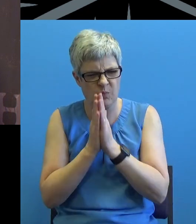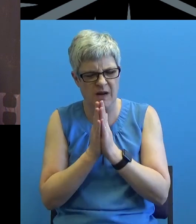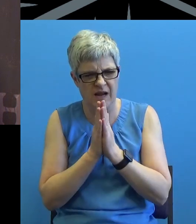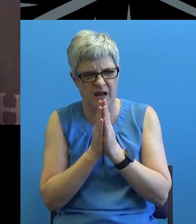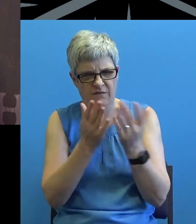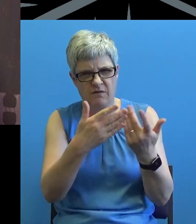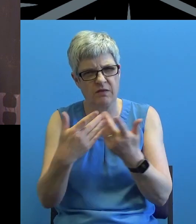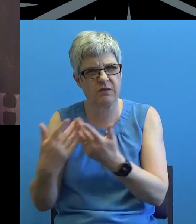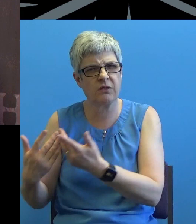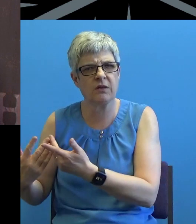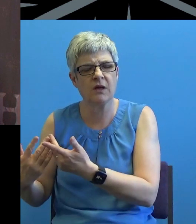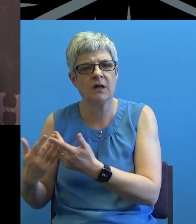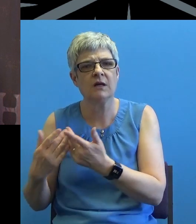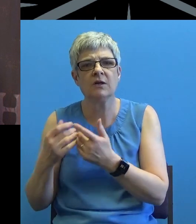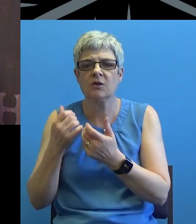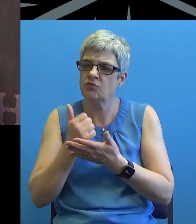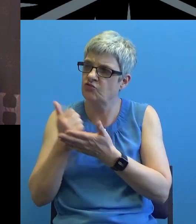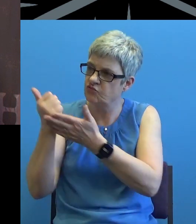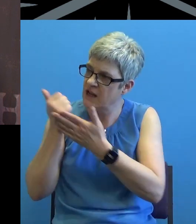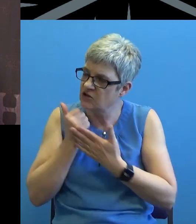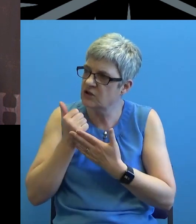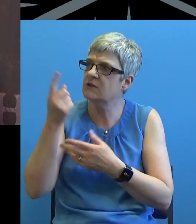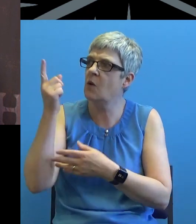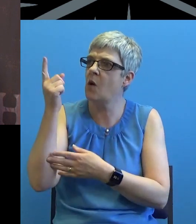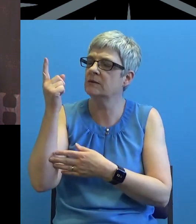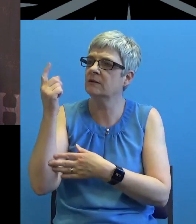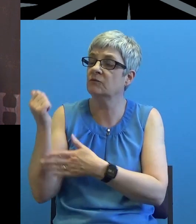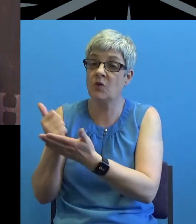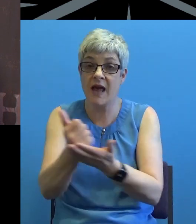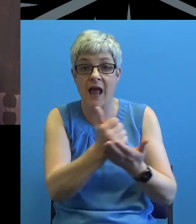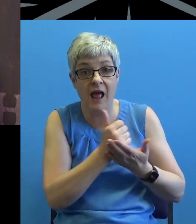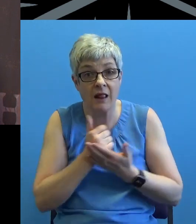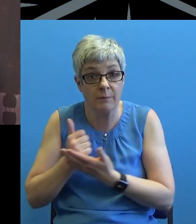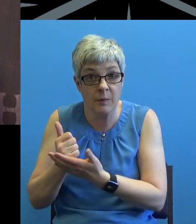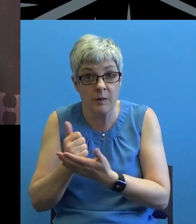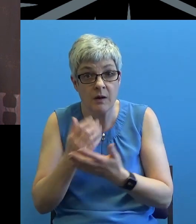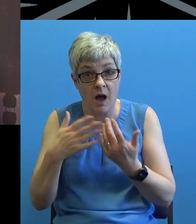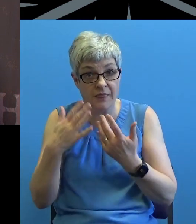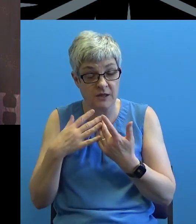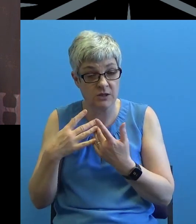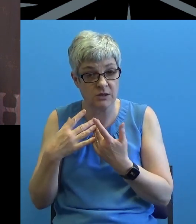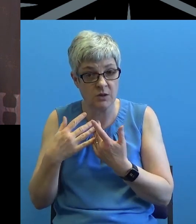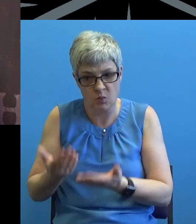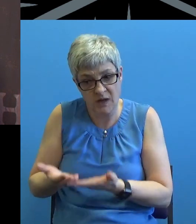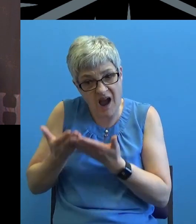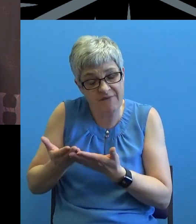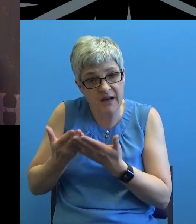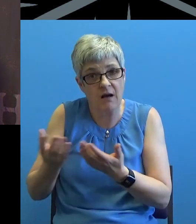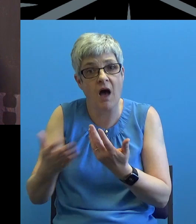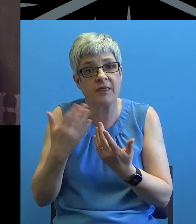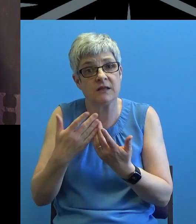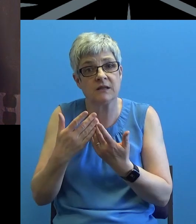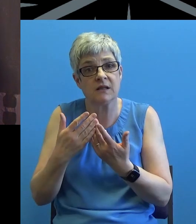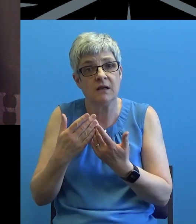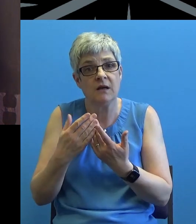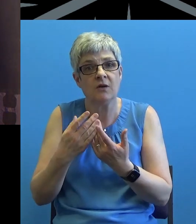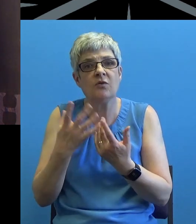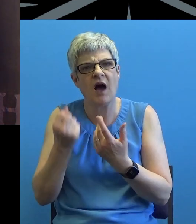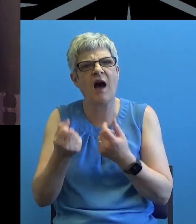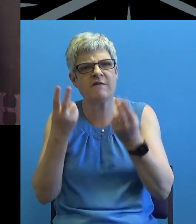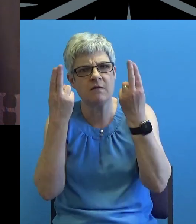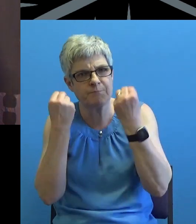We pray for those, gracious God, who help others, who carry others, those whose service is humble.